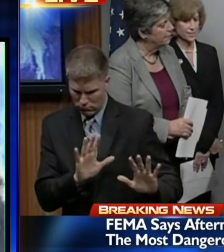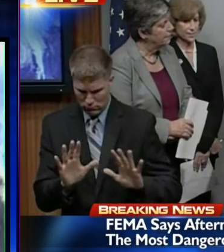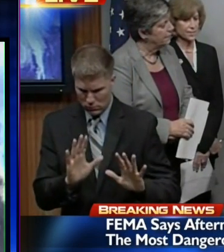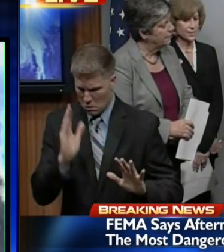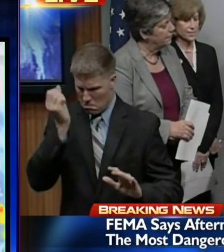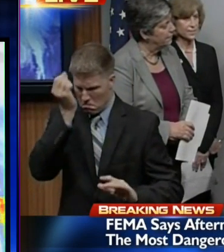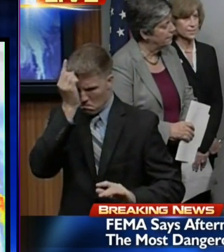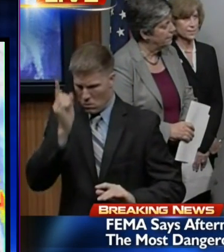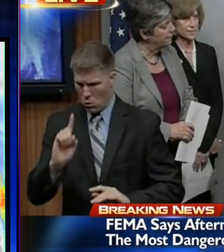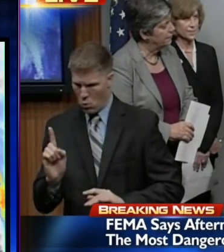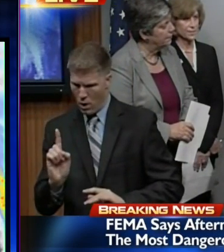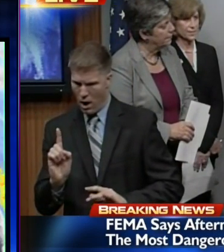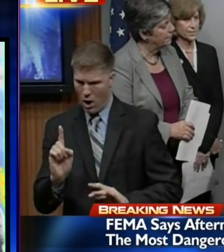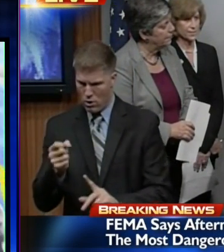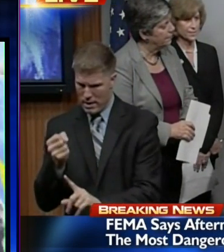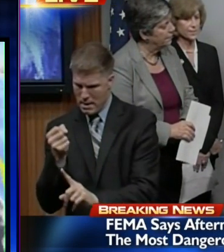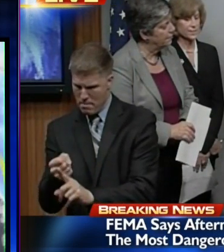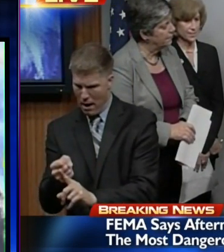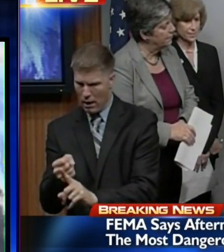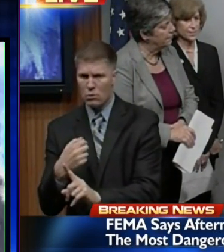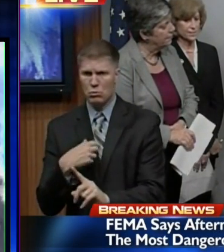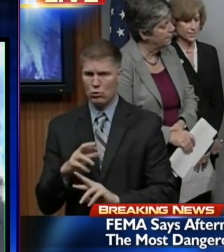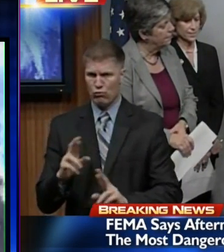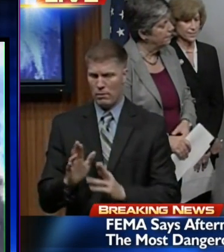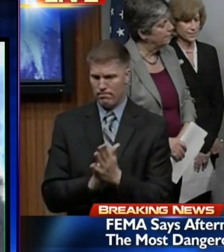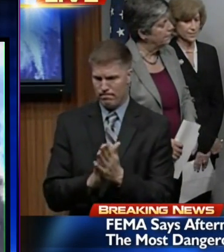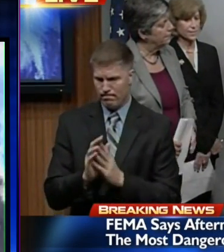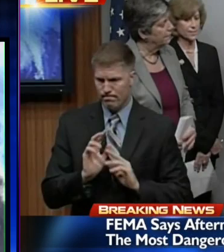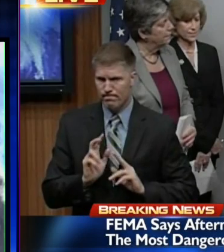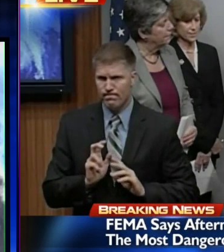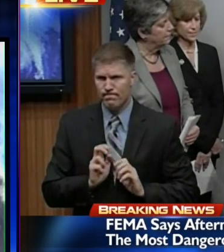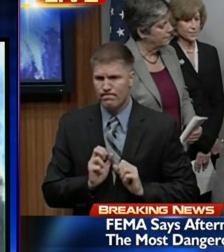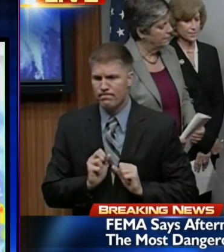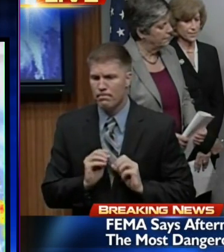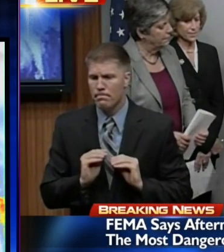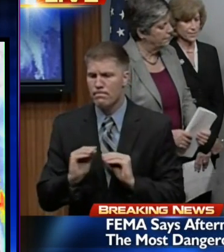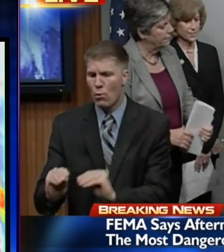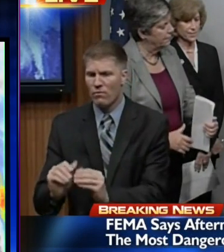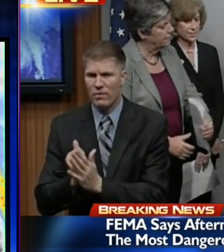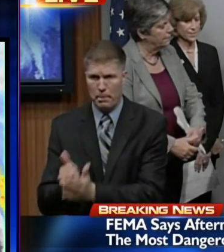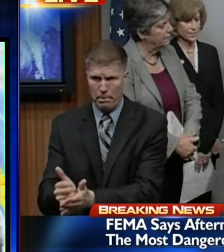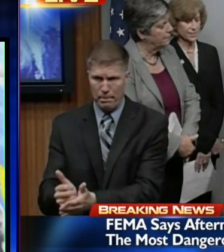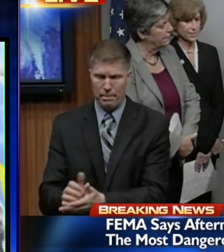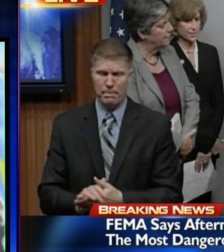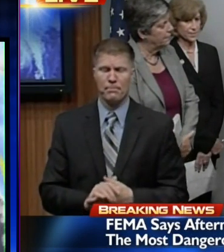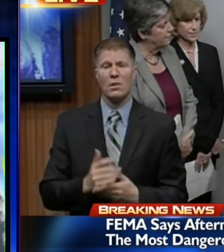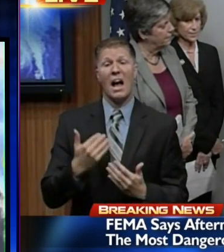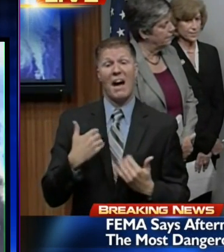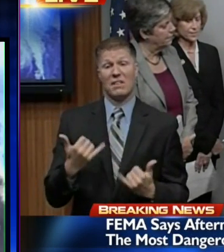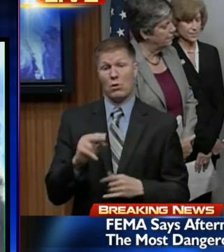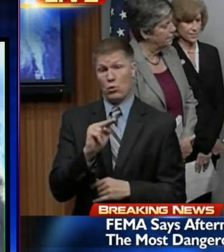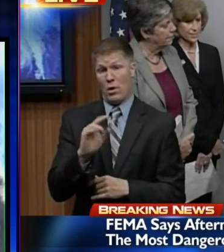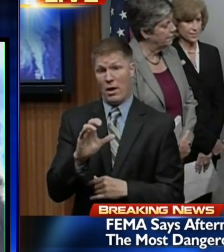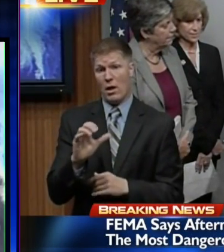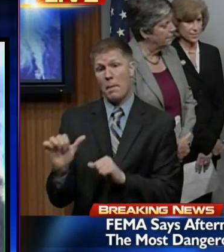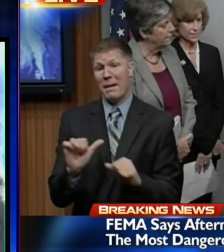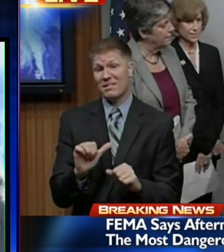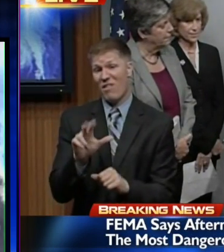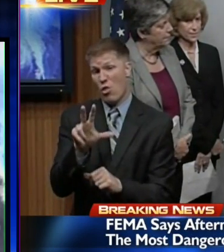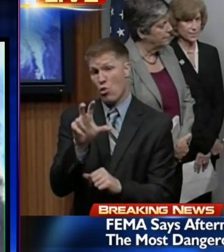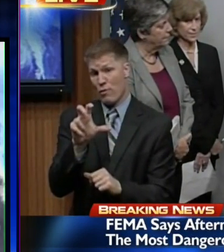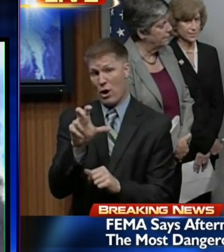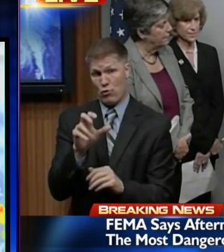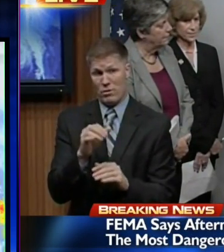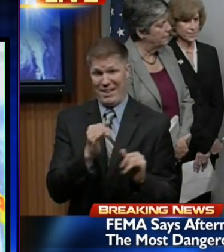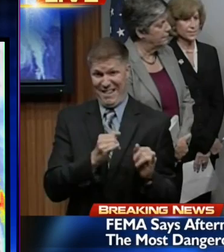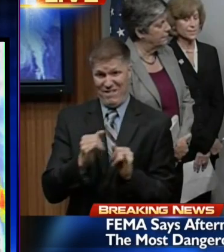most going to be, we will be mobilized and quick to respond. We currently have in North Carolina the capacity of 300